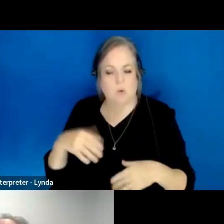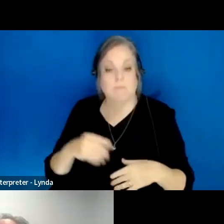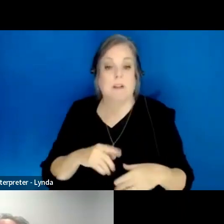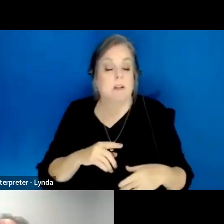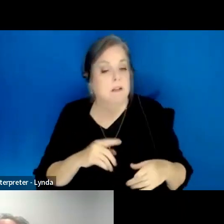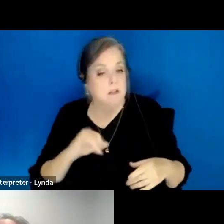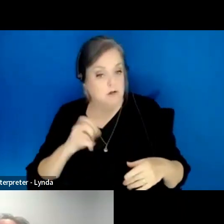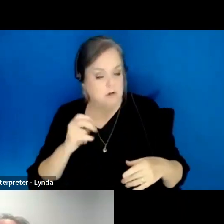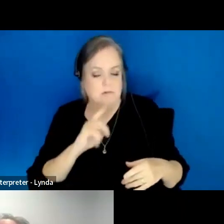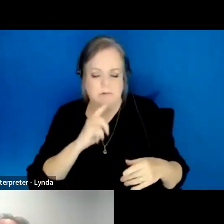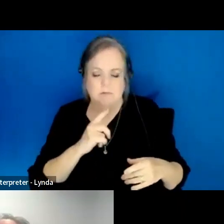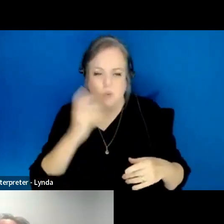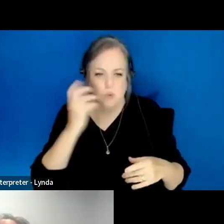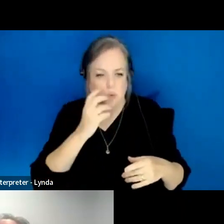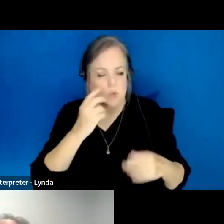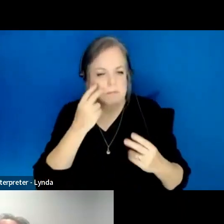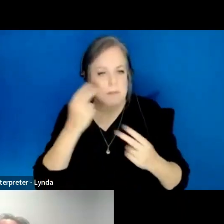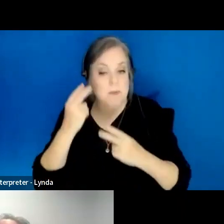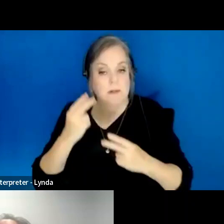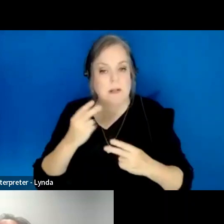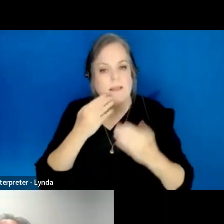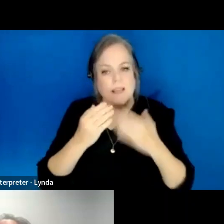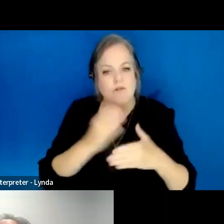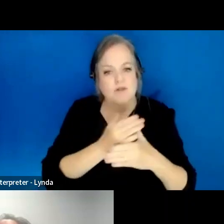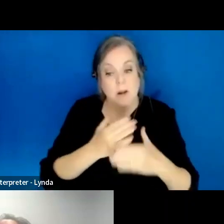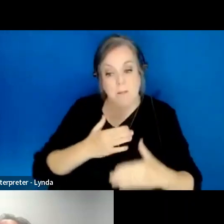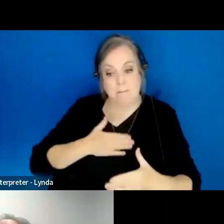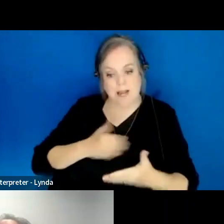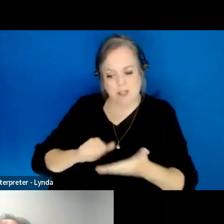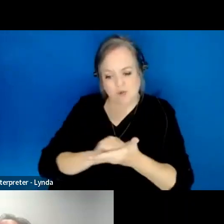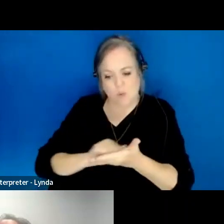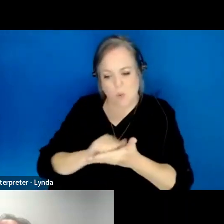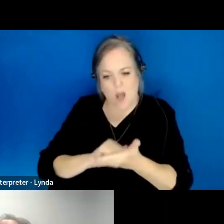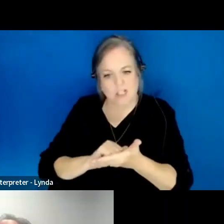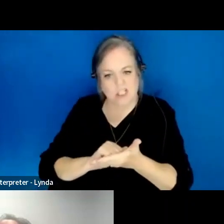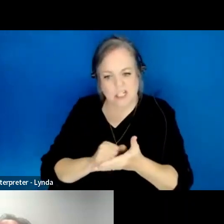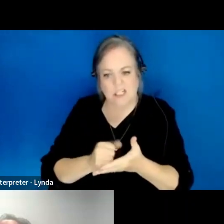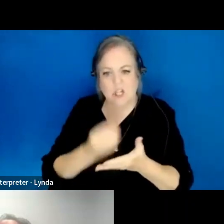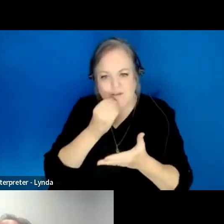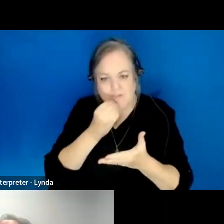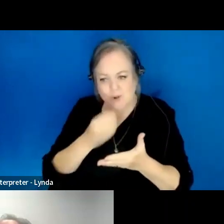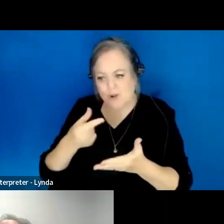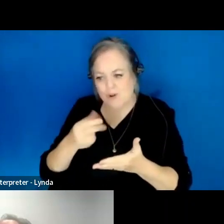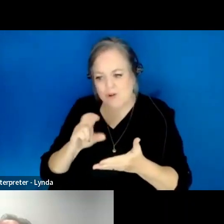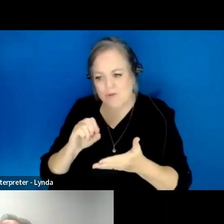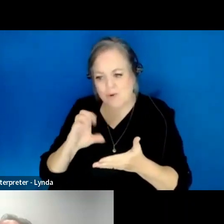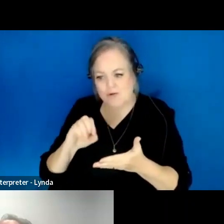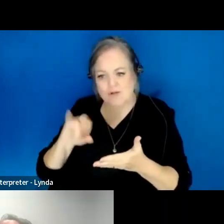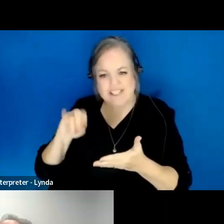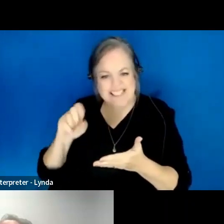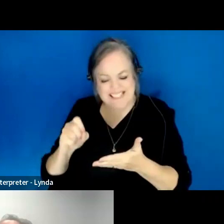moments of memory there. Thank you for sharing those. Mine is washing the groceries. I still go back to that, and I thought how that was going to keep me safe, and then we realized